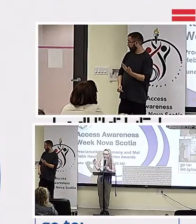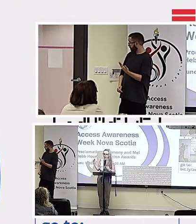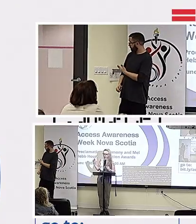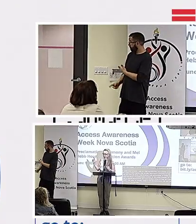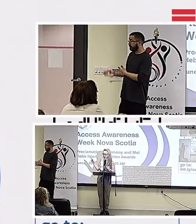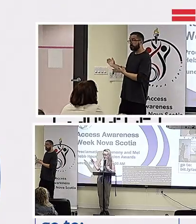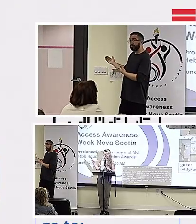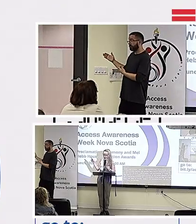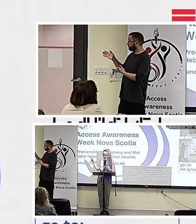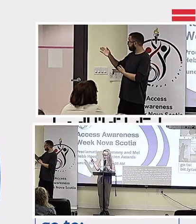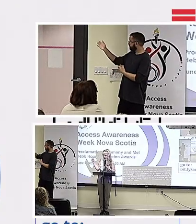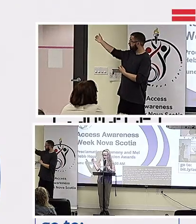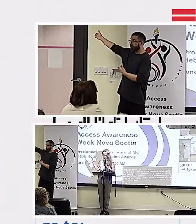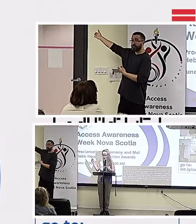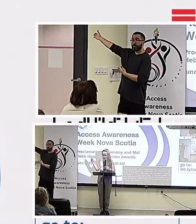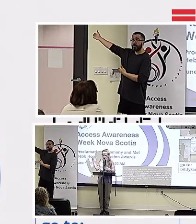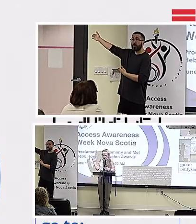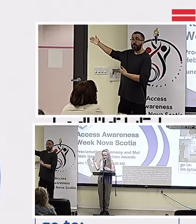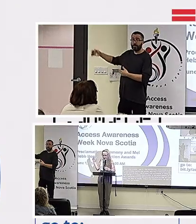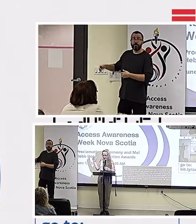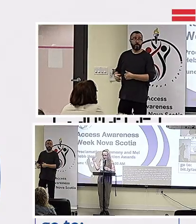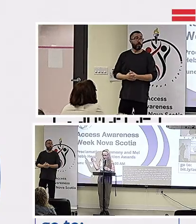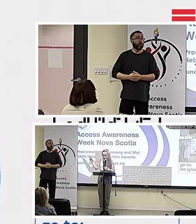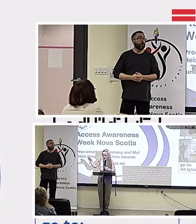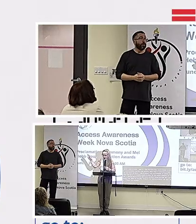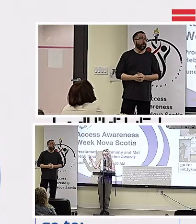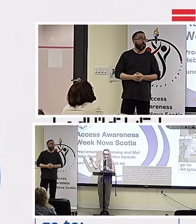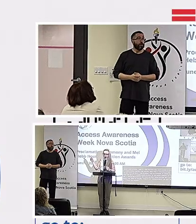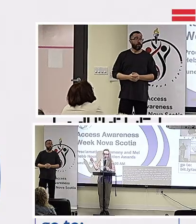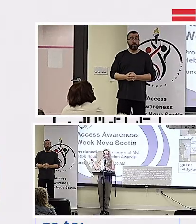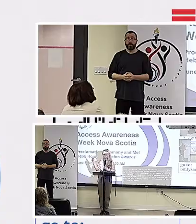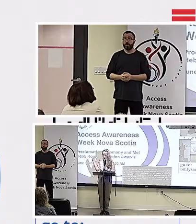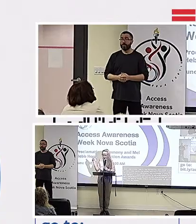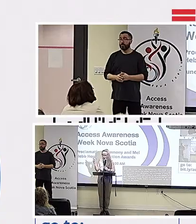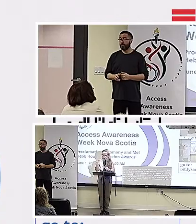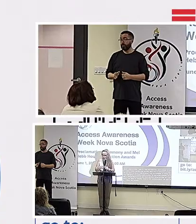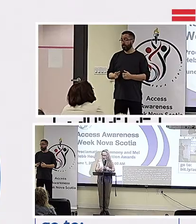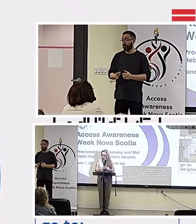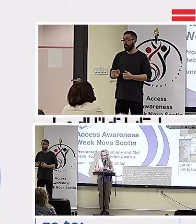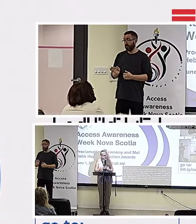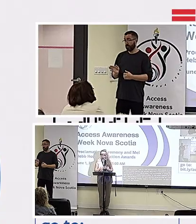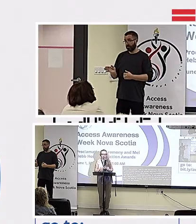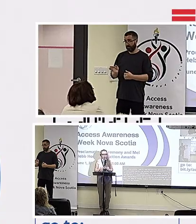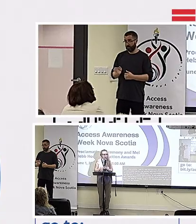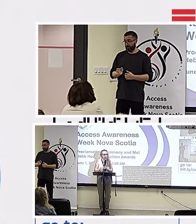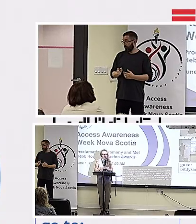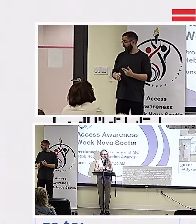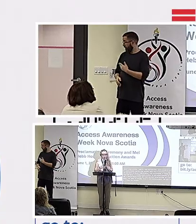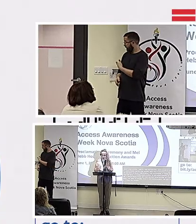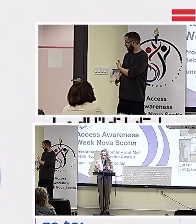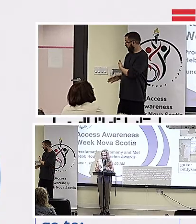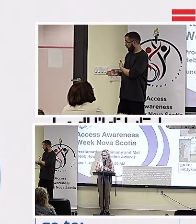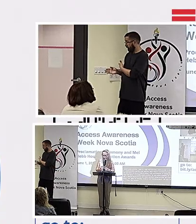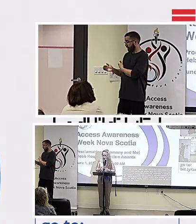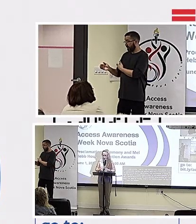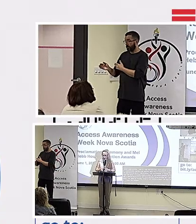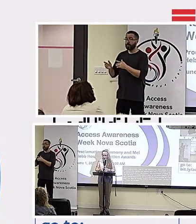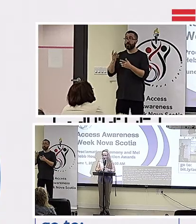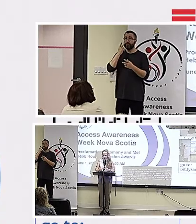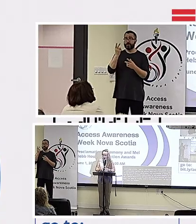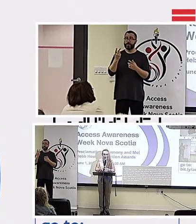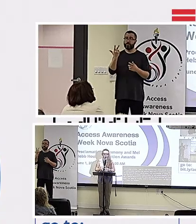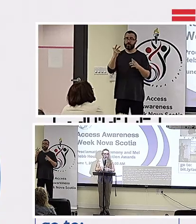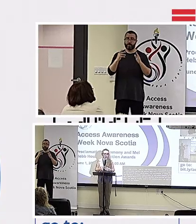in front of me or behind me, turn right, enter the first hallway on the right. They're at the end of the